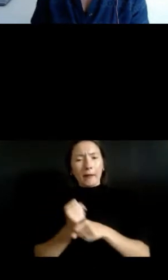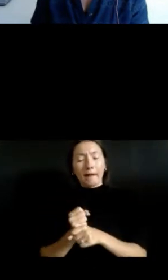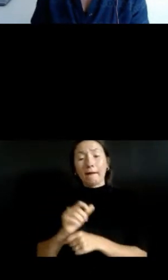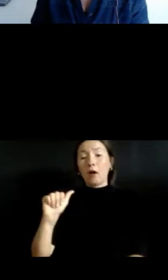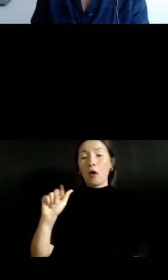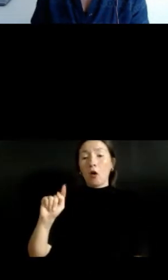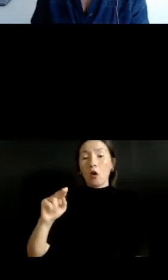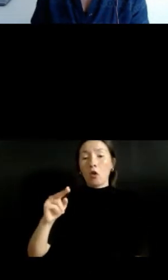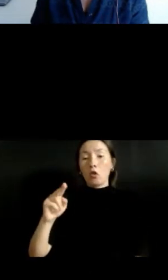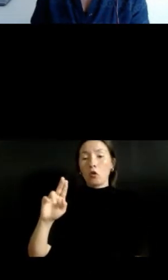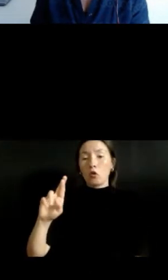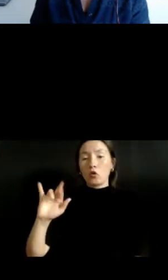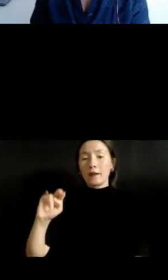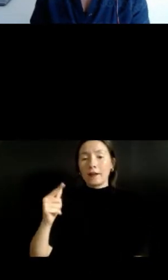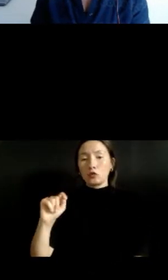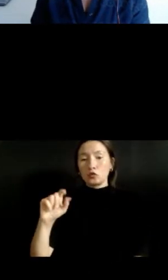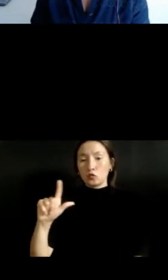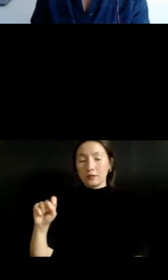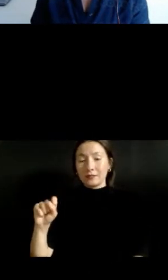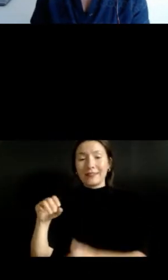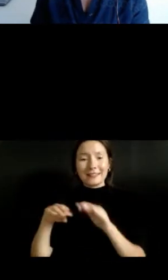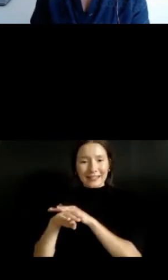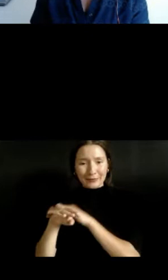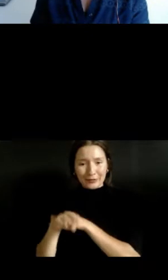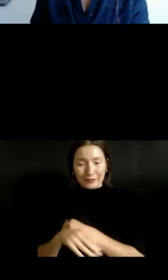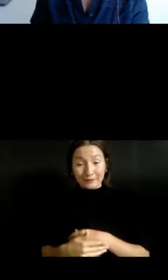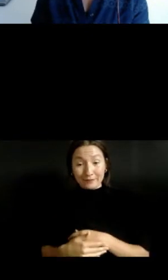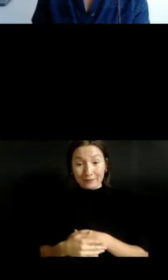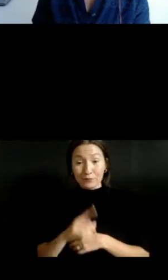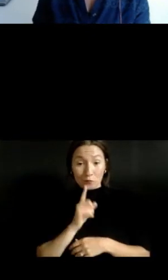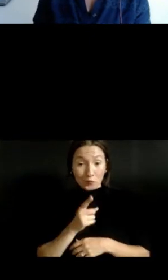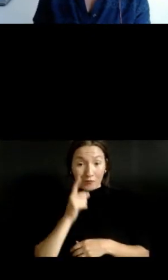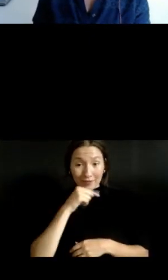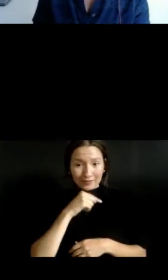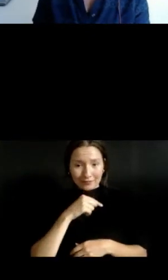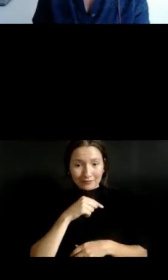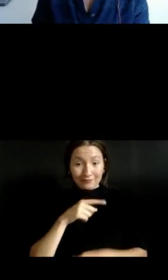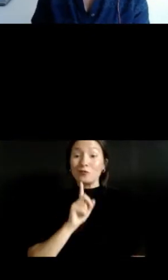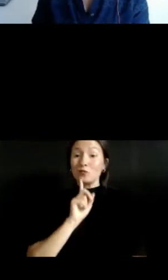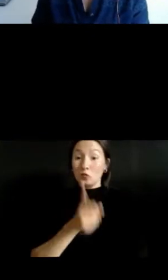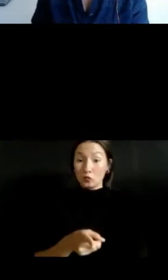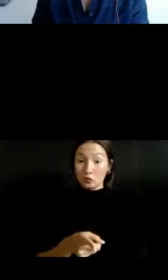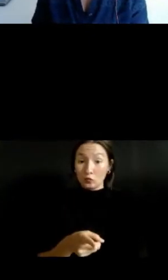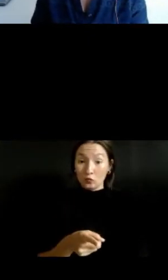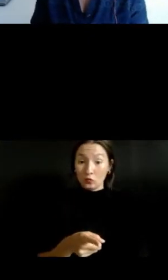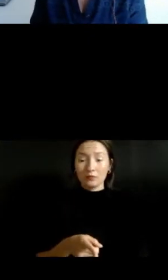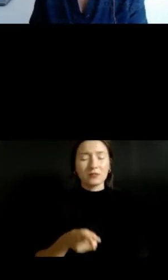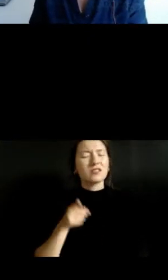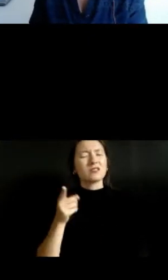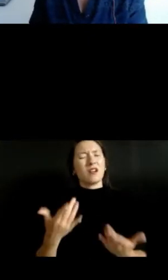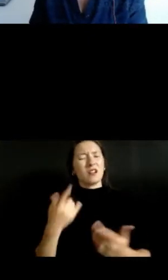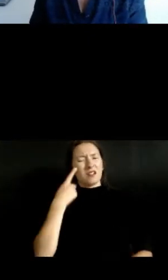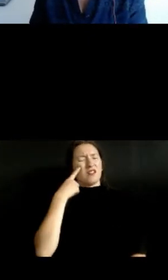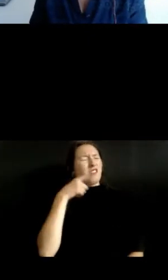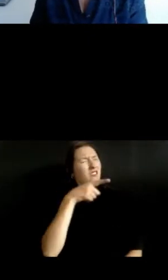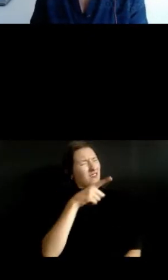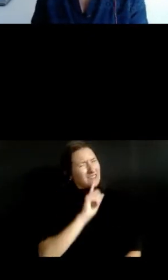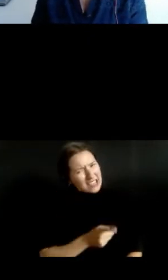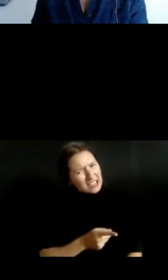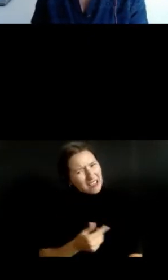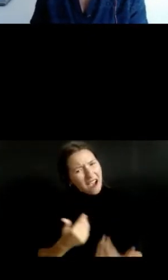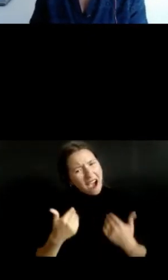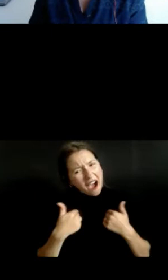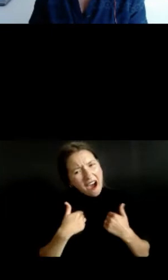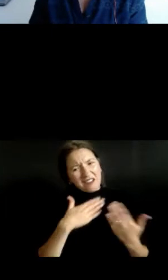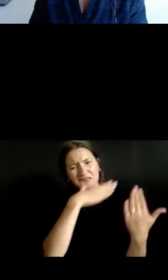So the answer is true. You may be surprised to find that there are actually guidelines to help providers make their authoring tools